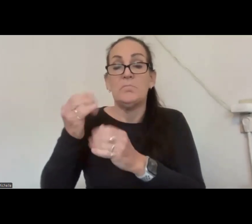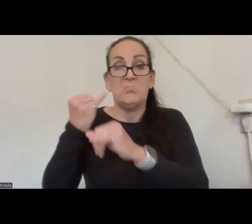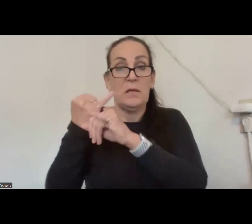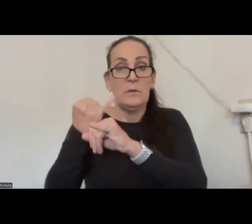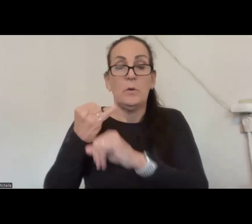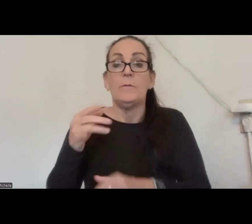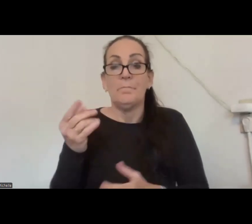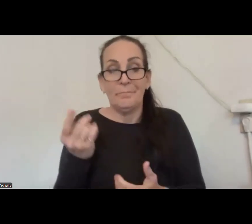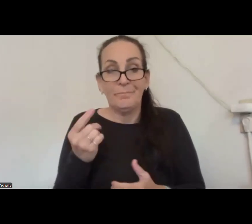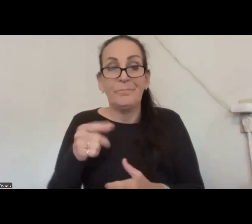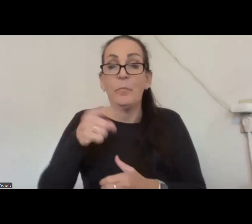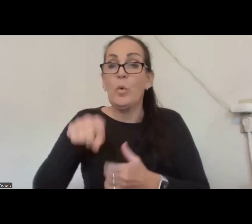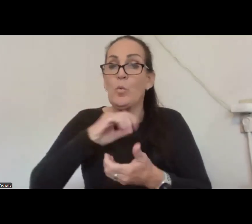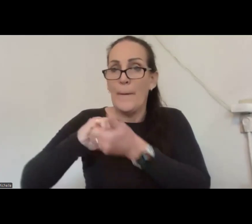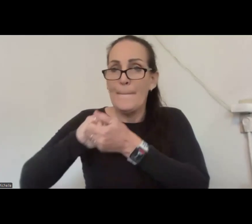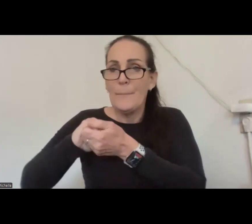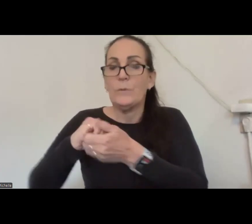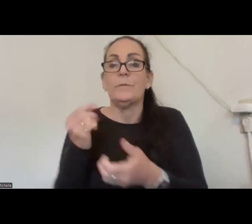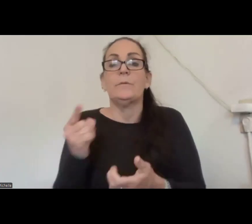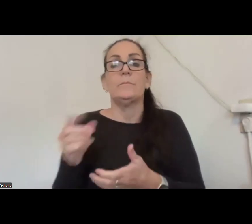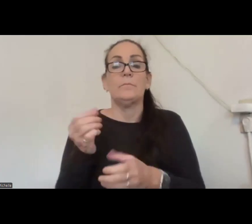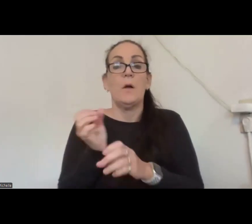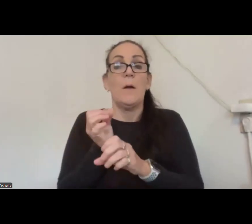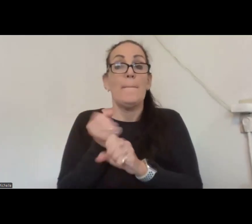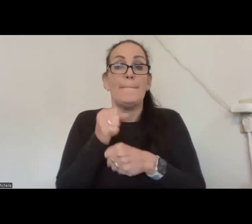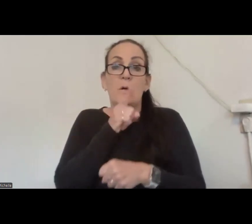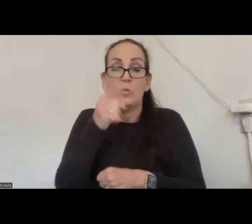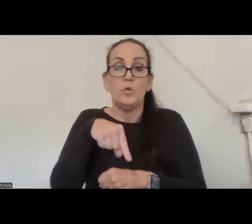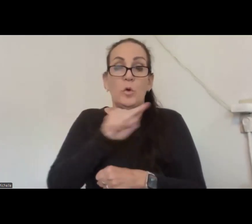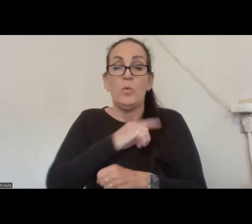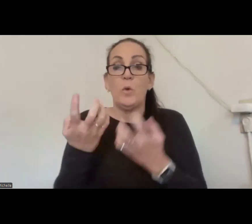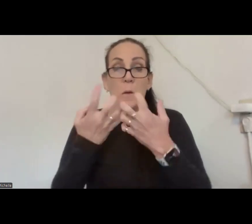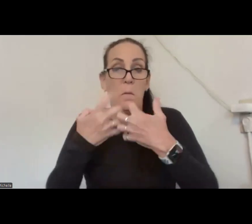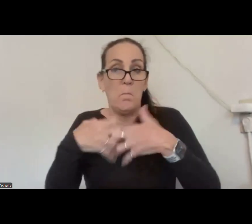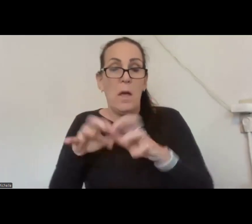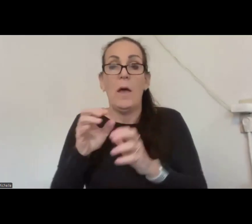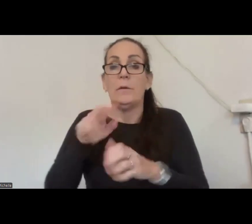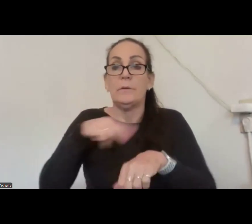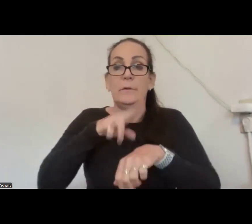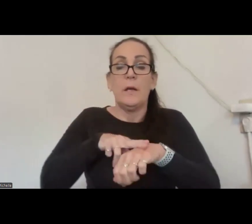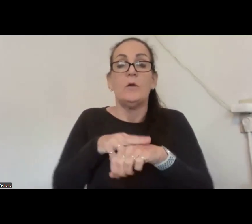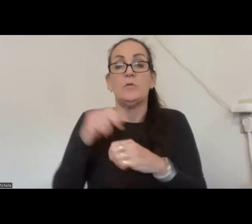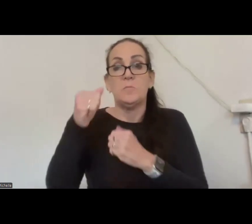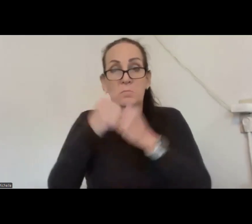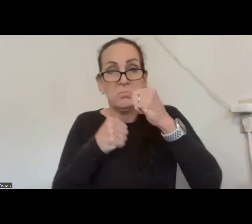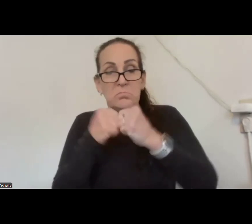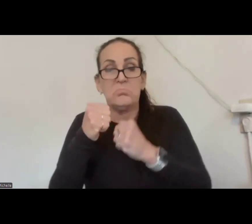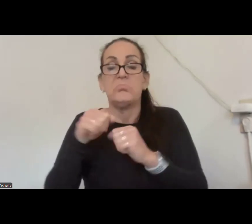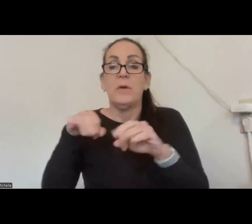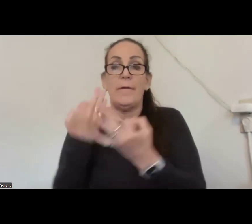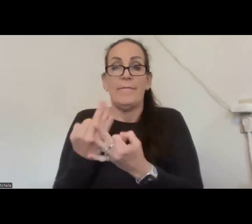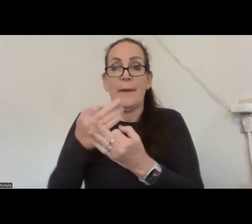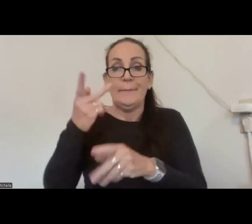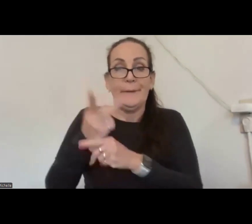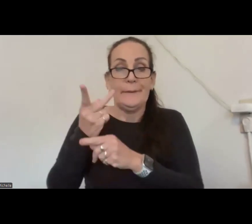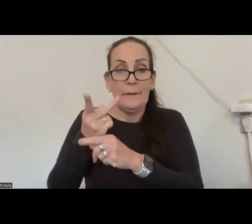to really make sure that we align with the national strategy on family caregiving, and that we develop, as